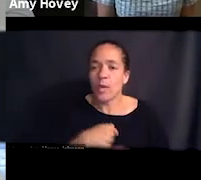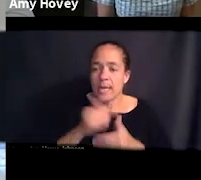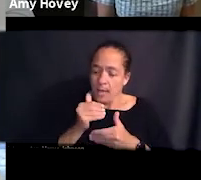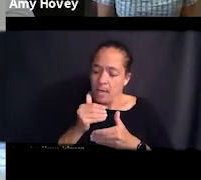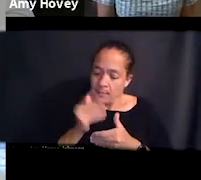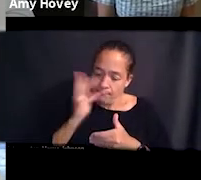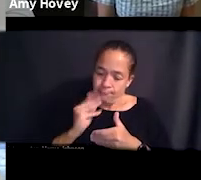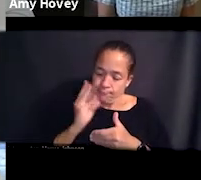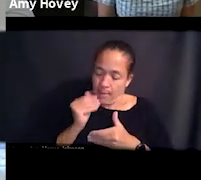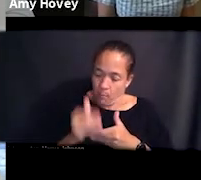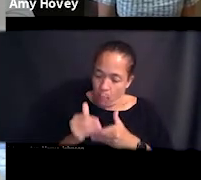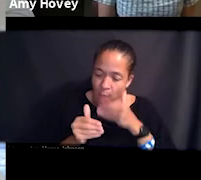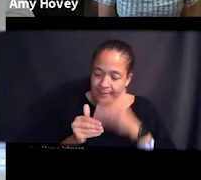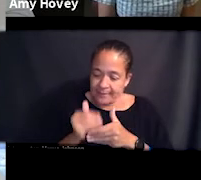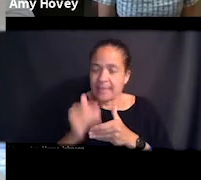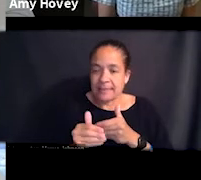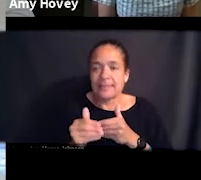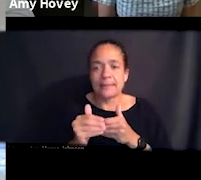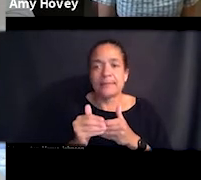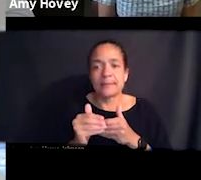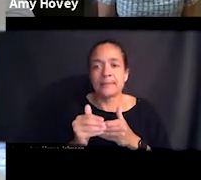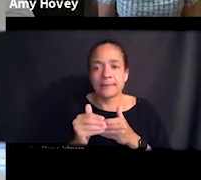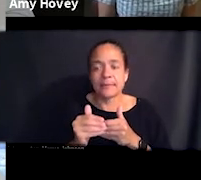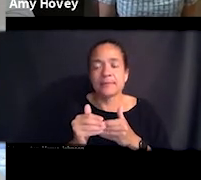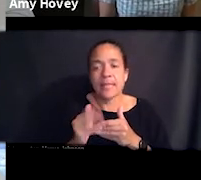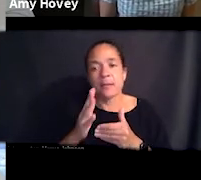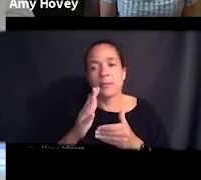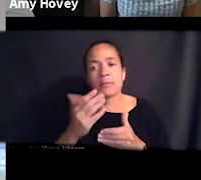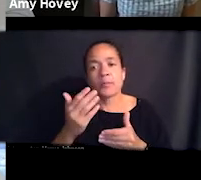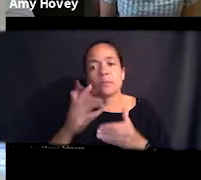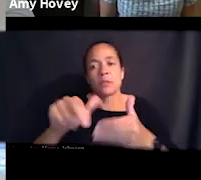that was going to give us the results that we wanted to have. And, you know,